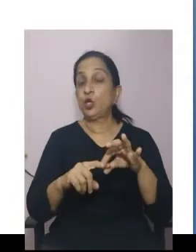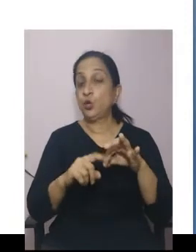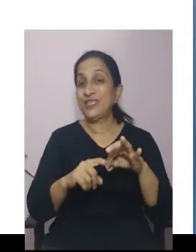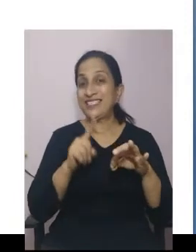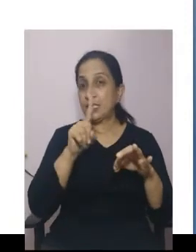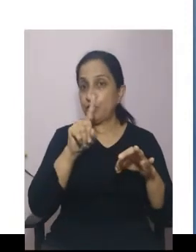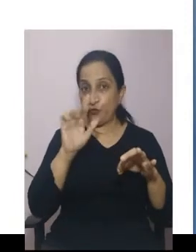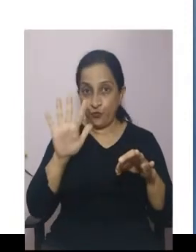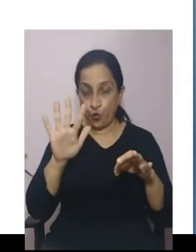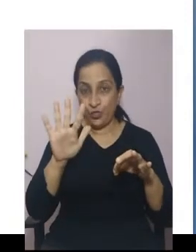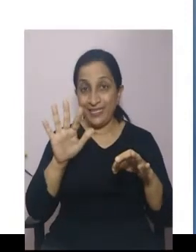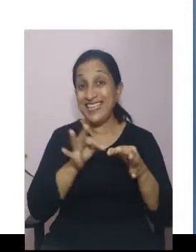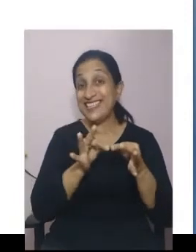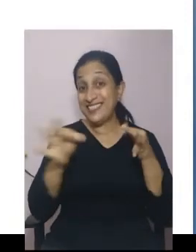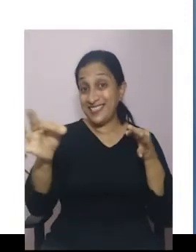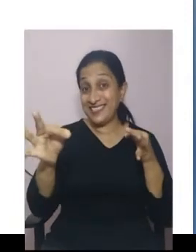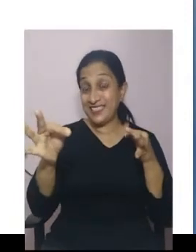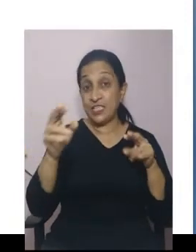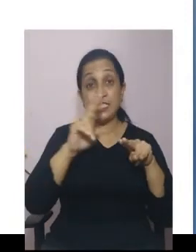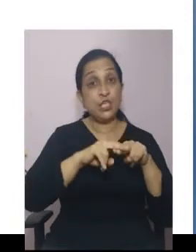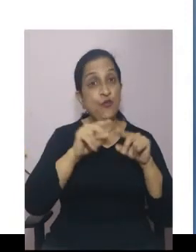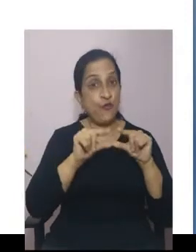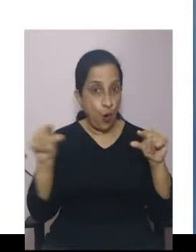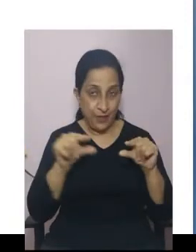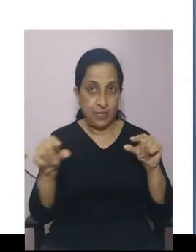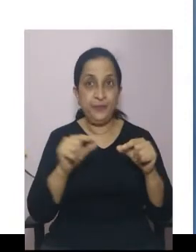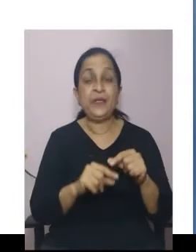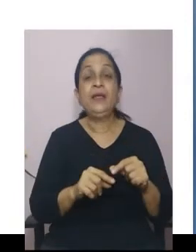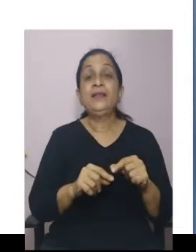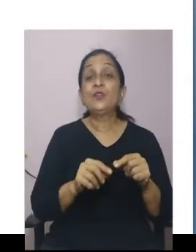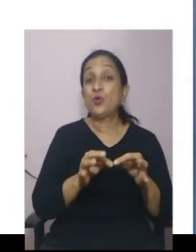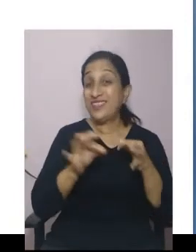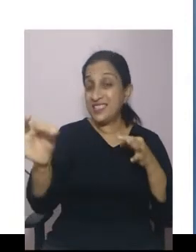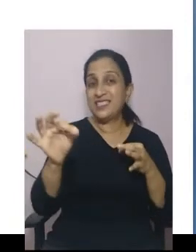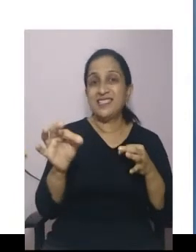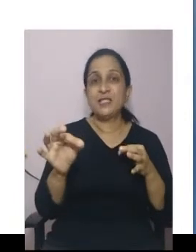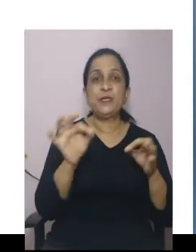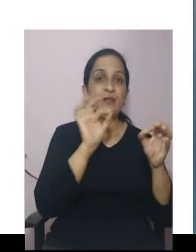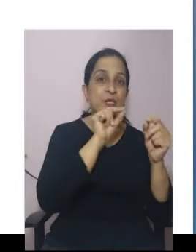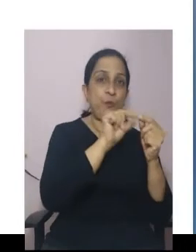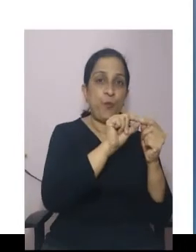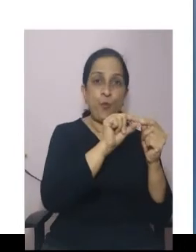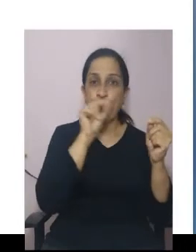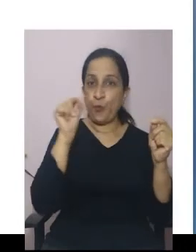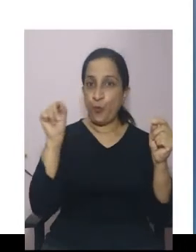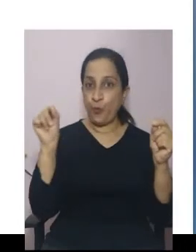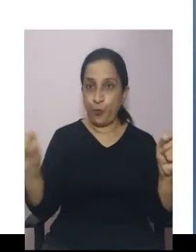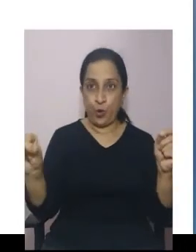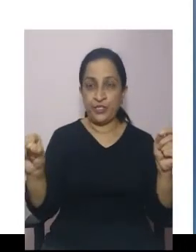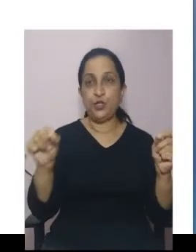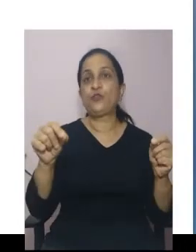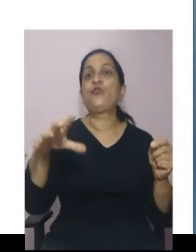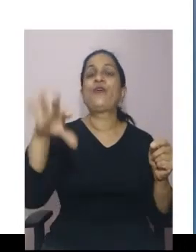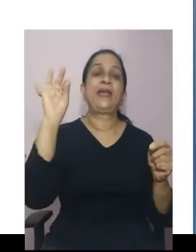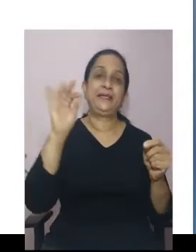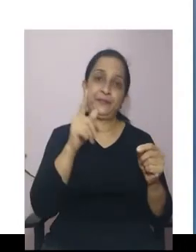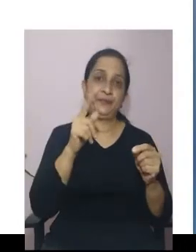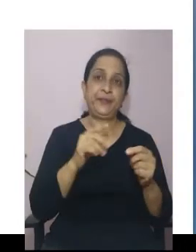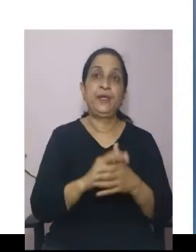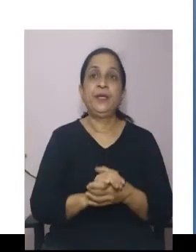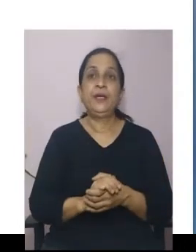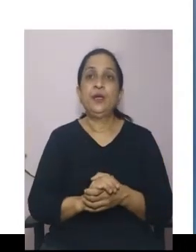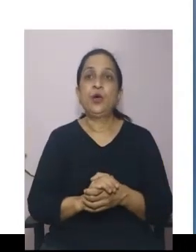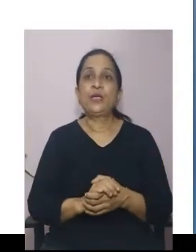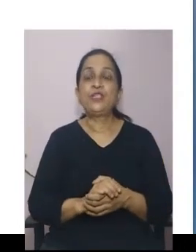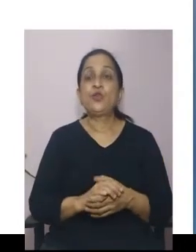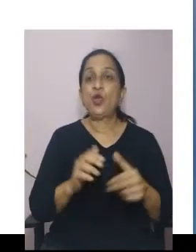This is the distance formula, distance between 2 points. Okay, find the distance between points